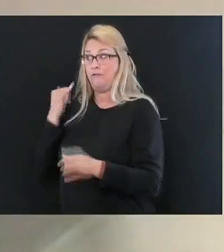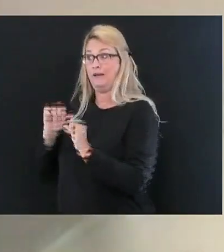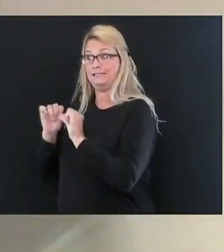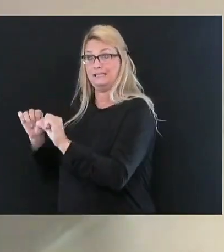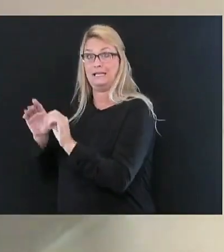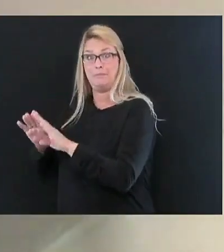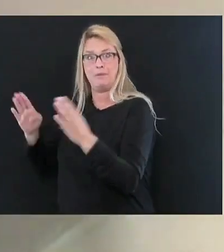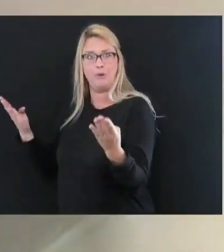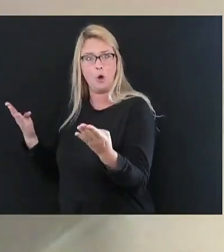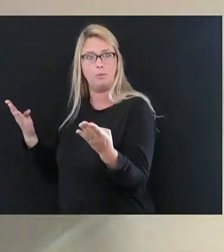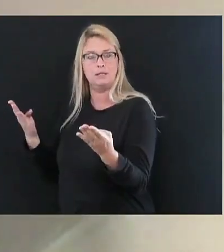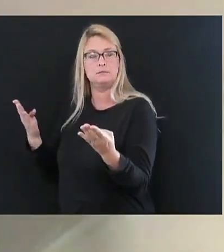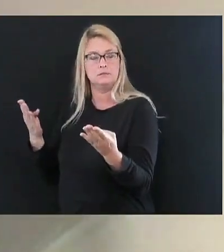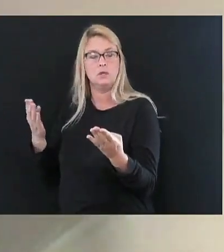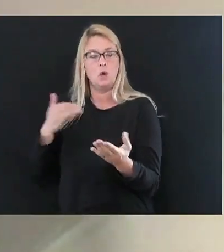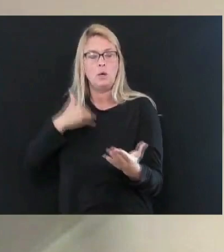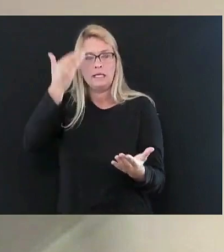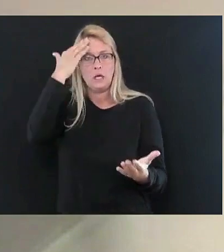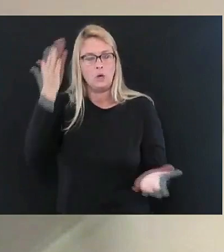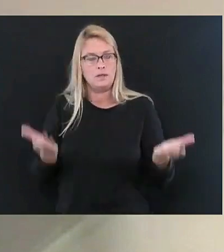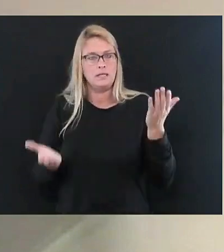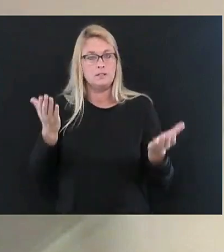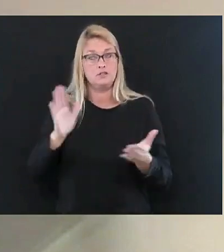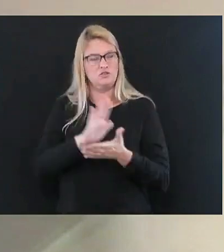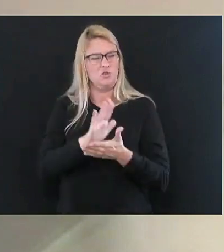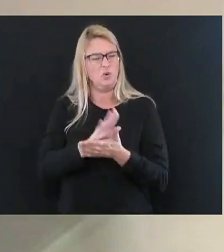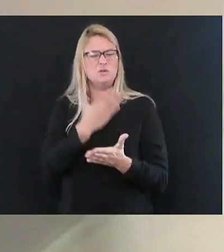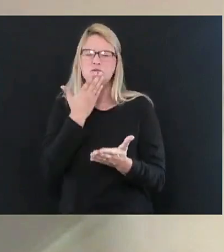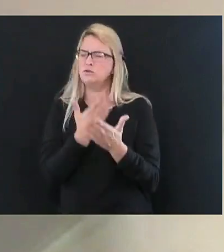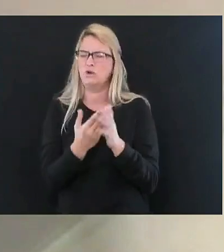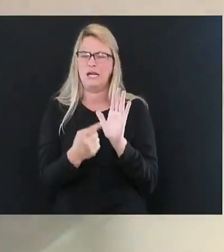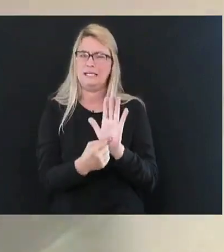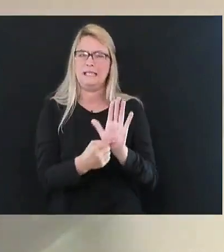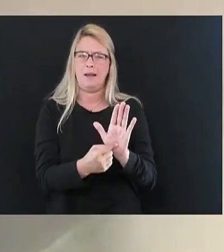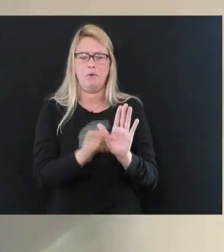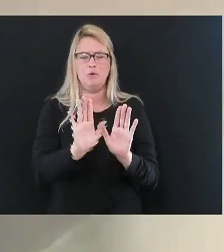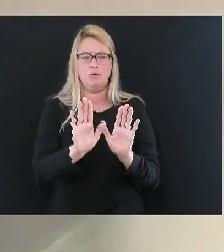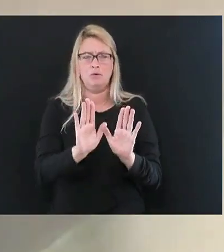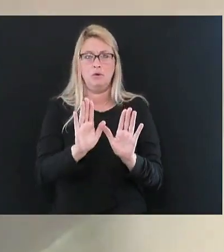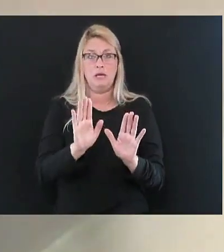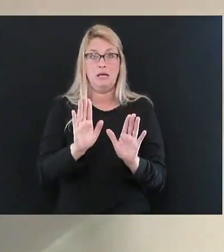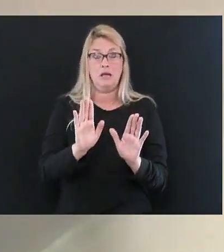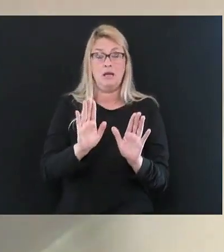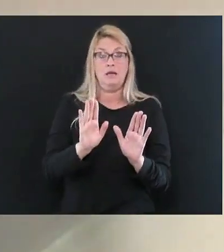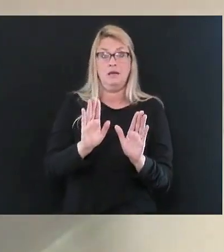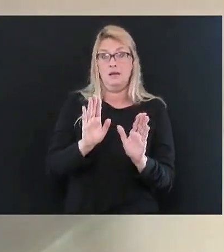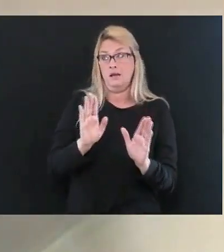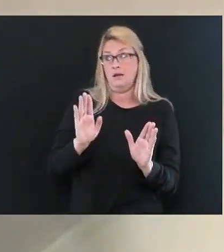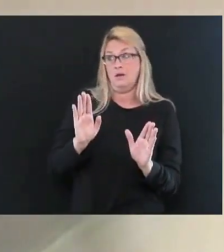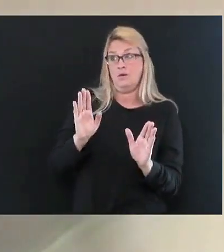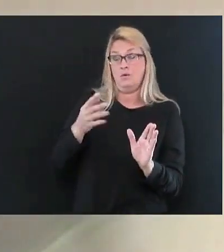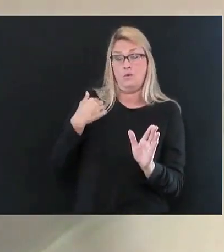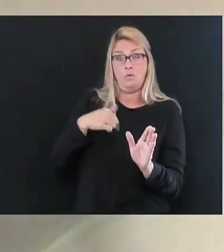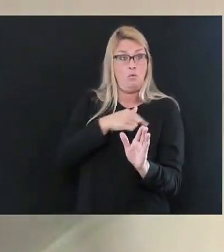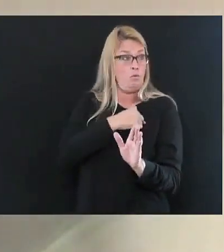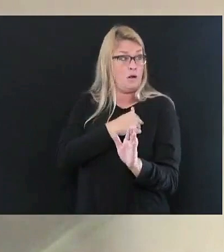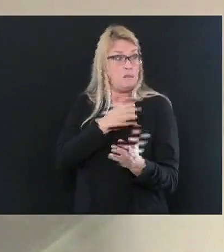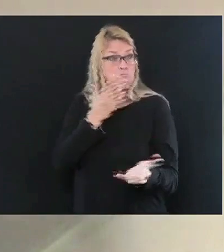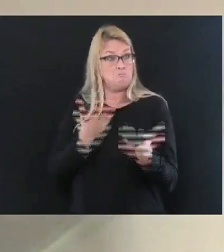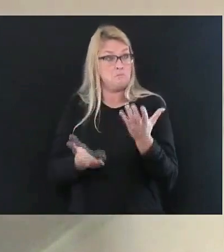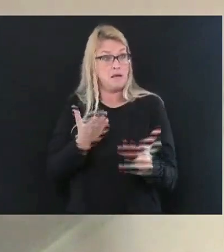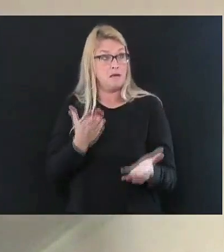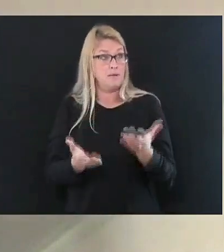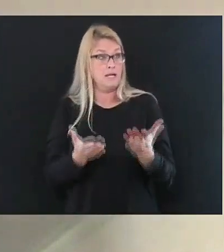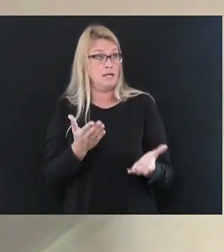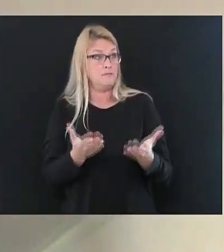are a particularly important example of that. And so we know that at the same time that we may, you